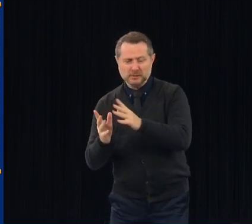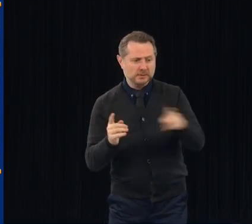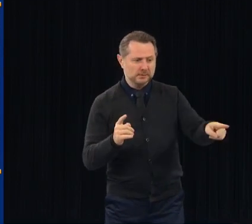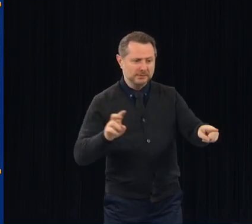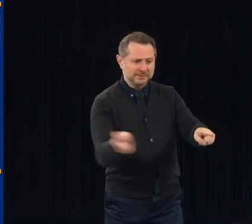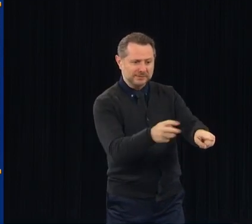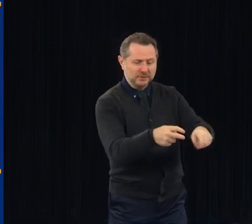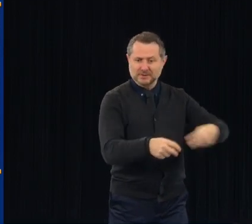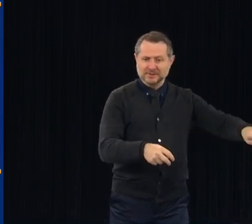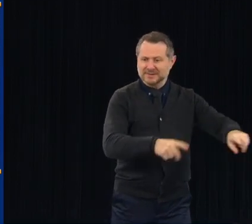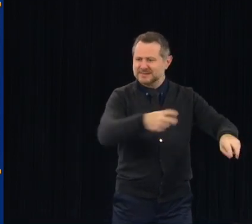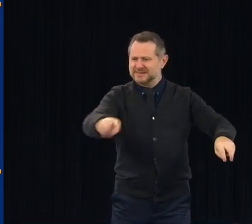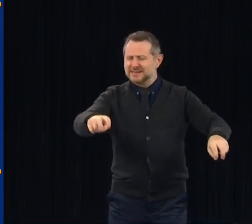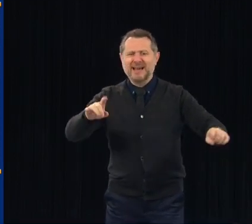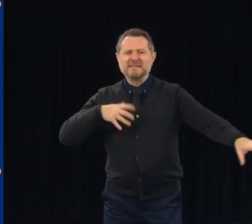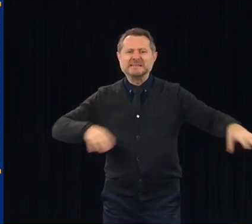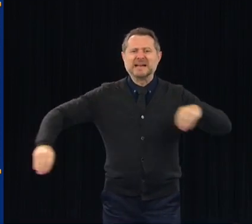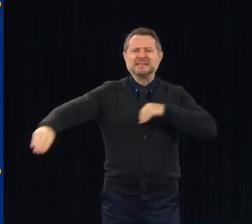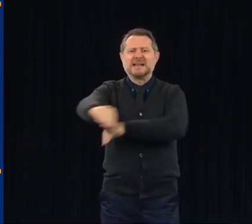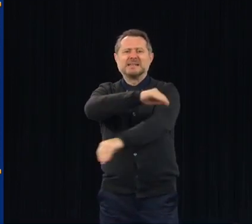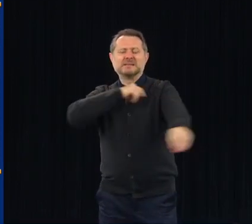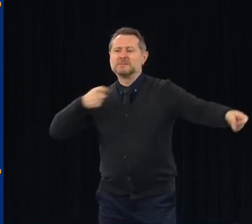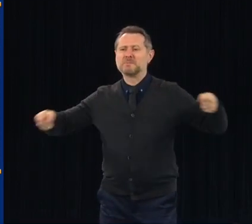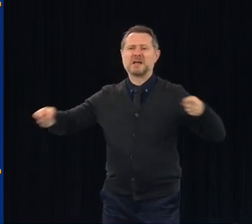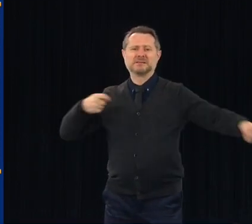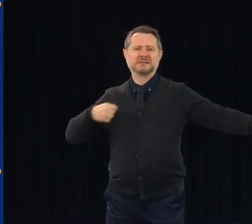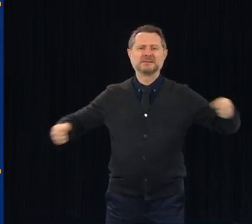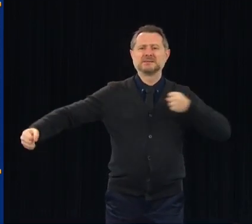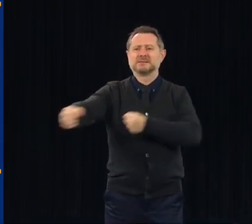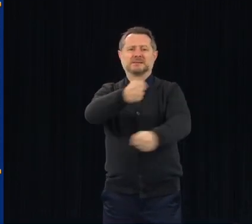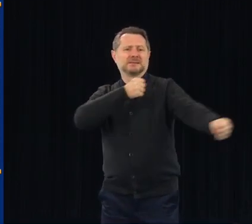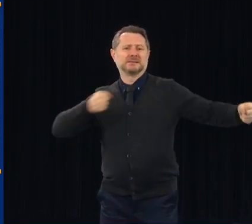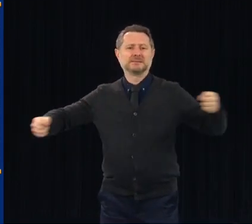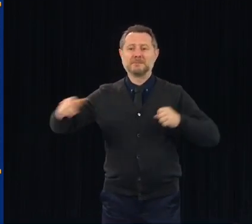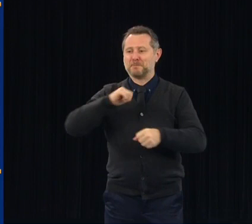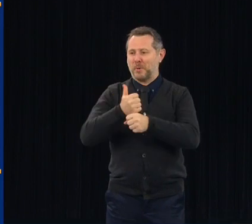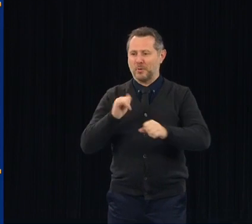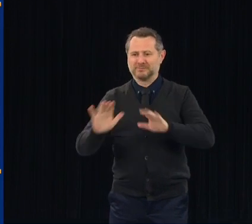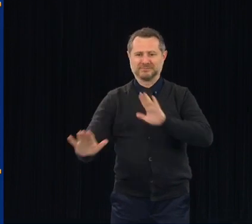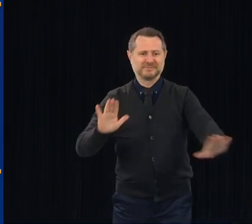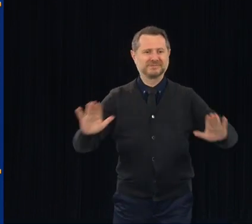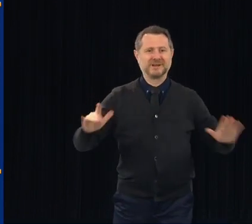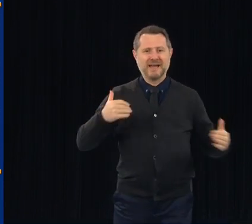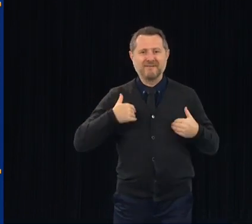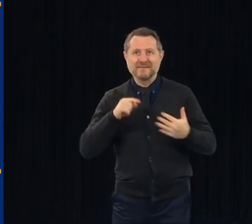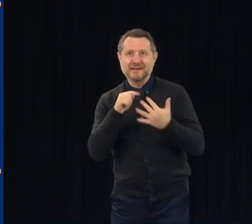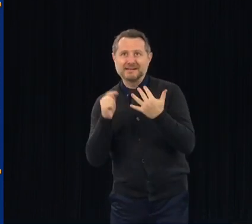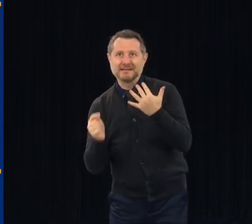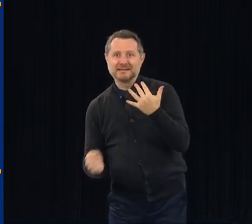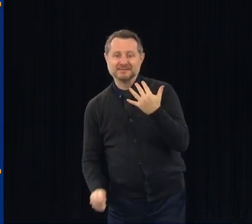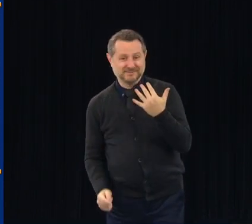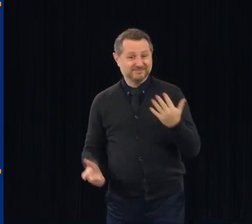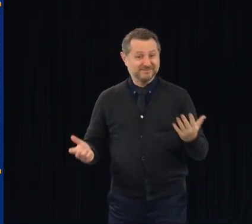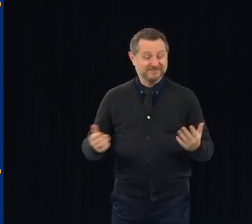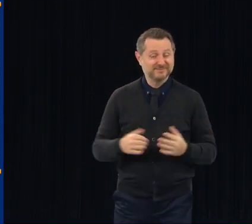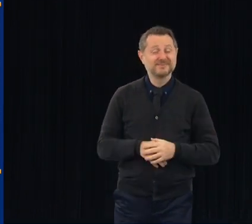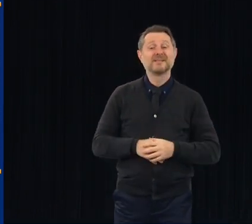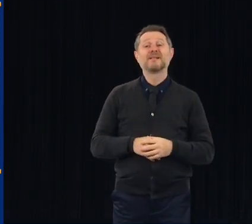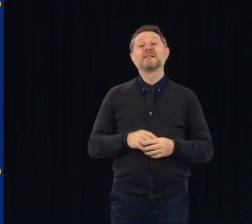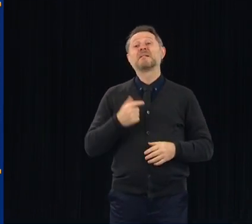resources to different locations based on the need of that location. I think that's going to be true for the